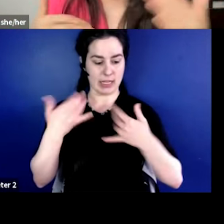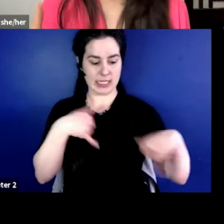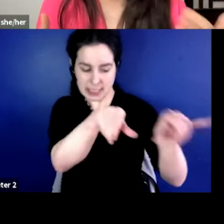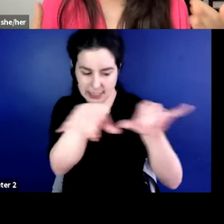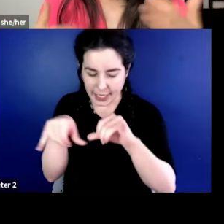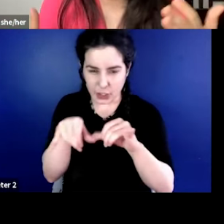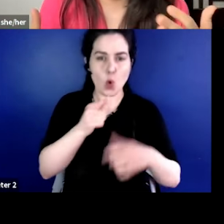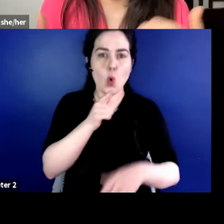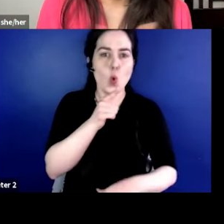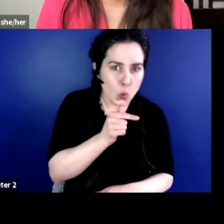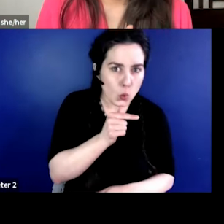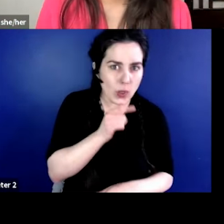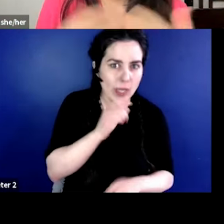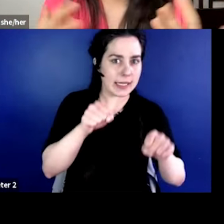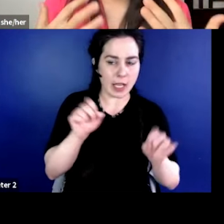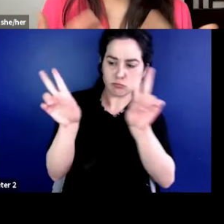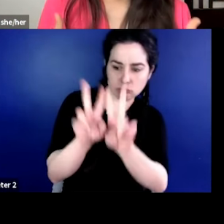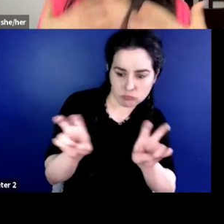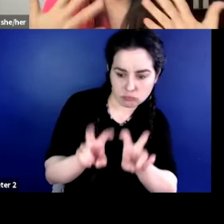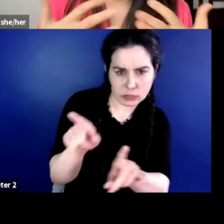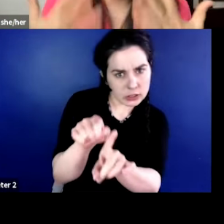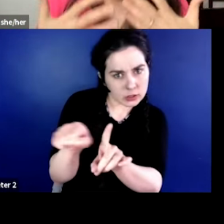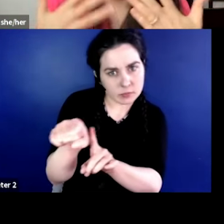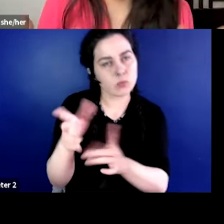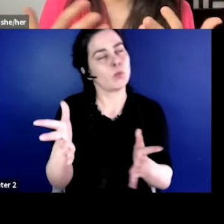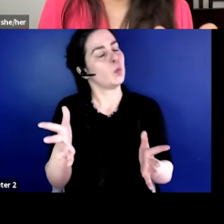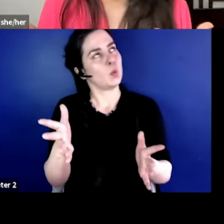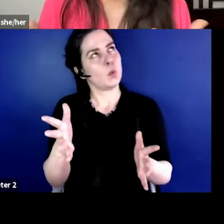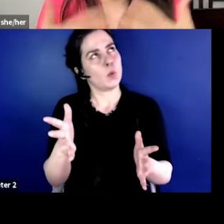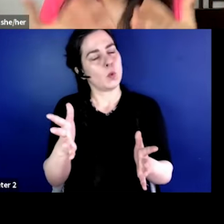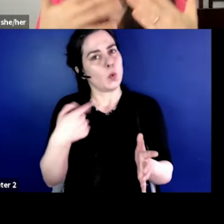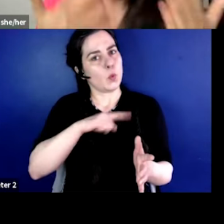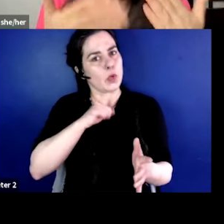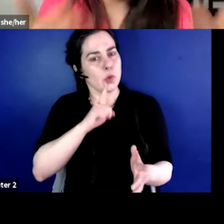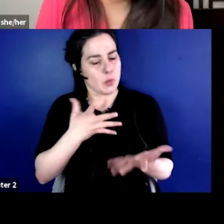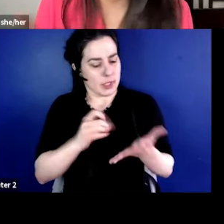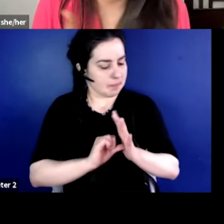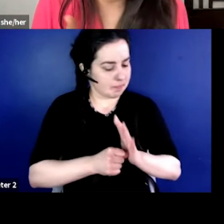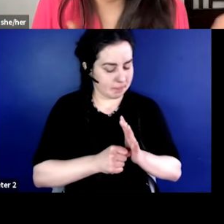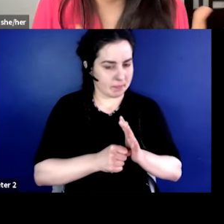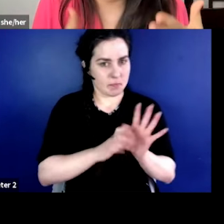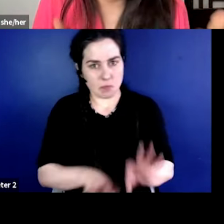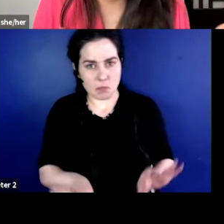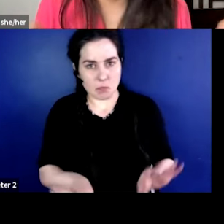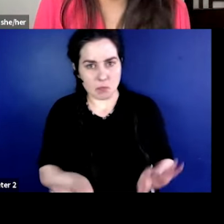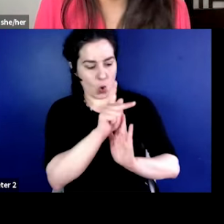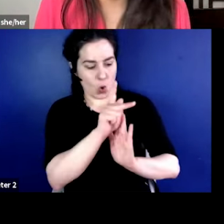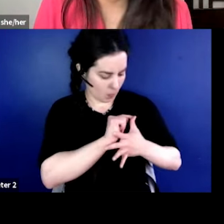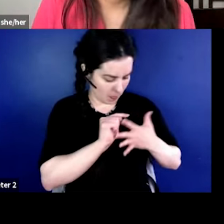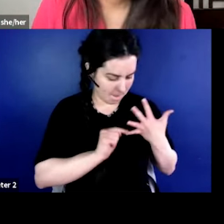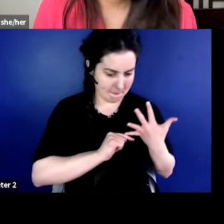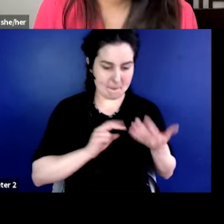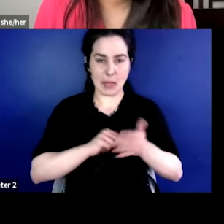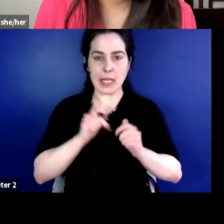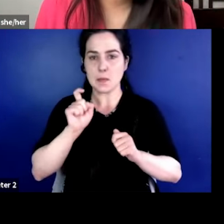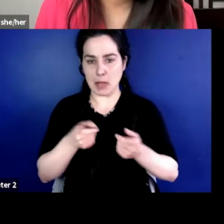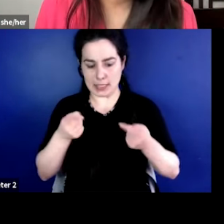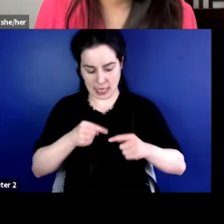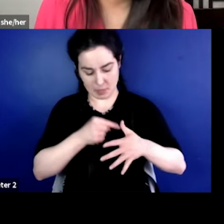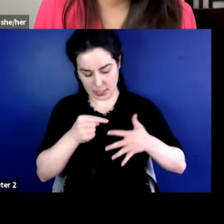an investigator on these cases. And so we really wanted to say, okay, what are key principles of it? What needs to happen in these cases for it to go forward? And I